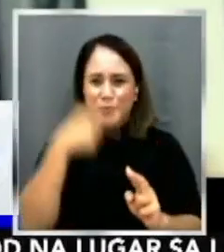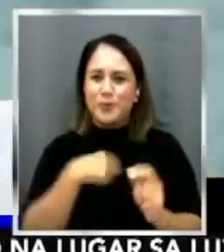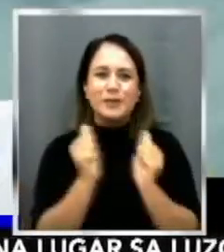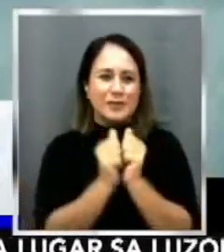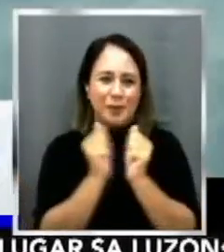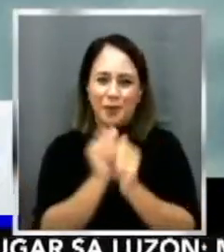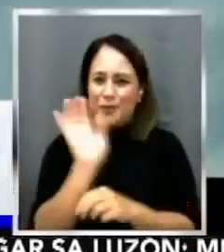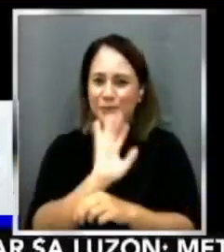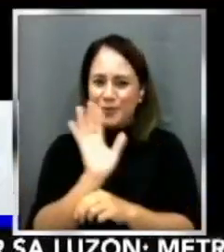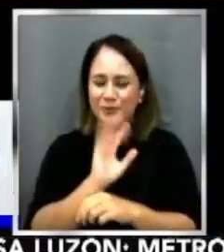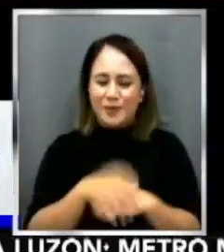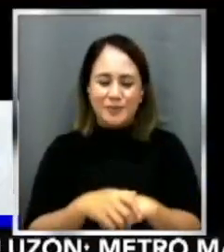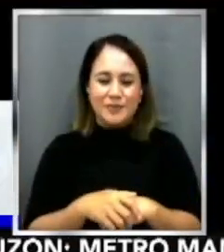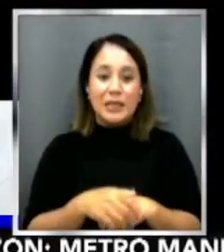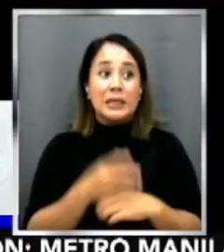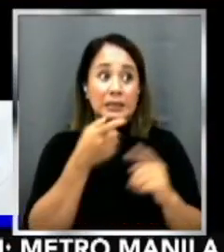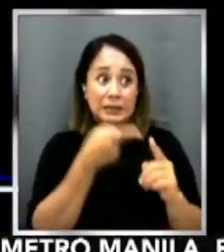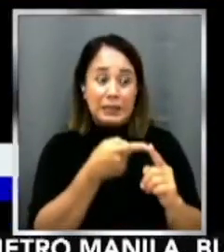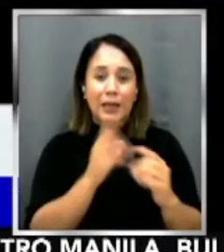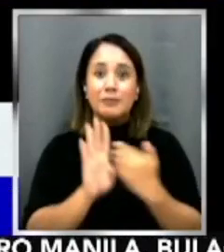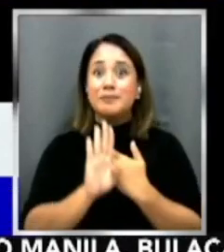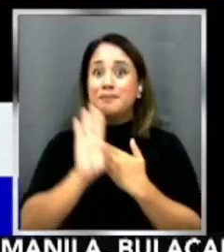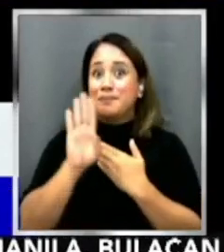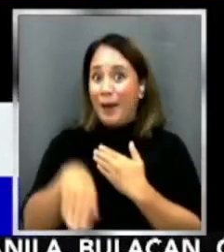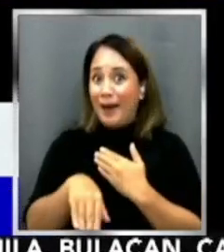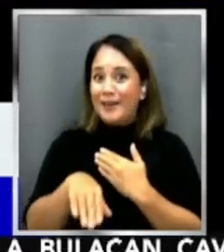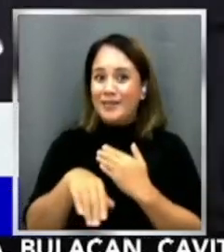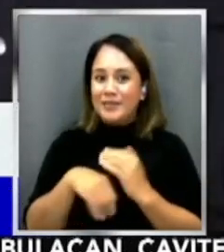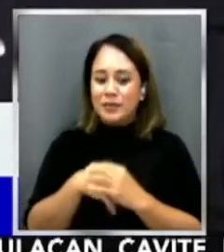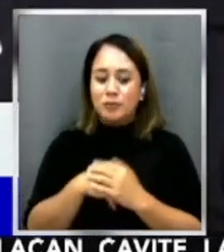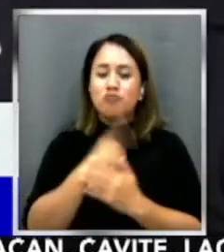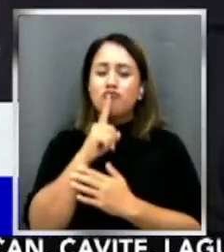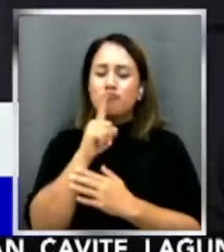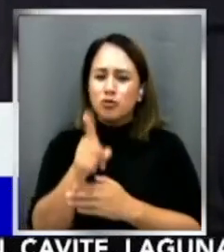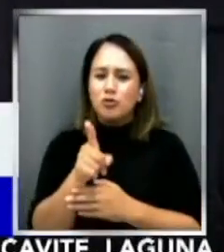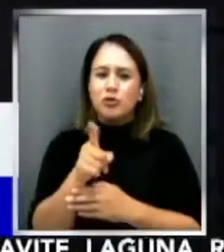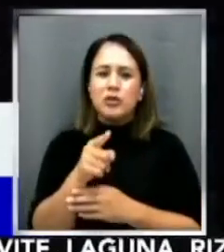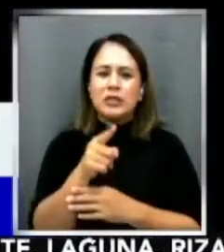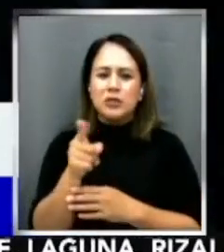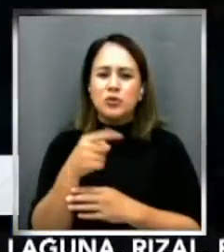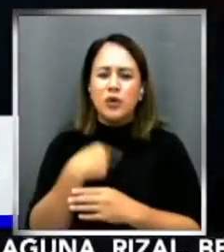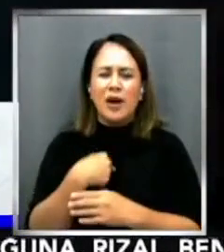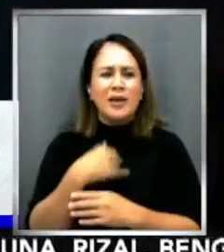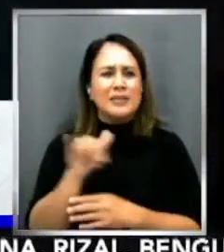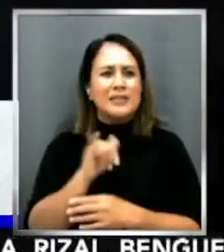And to have them come back, you do get that sense of nostalgia.